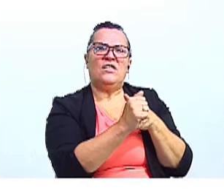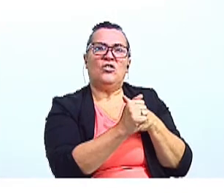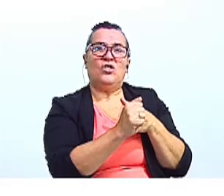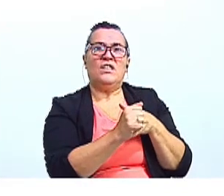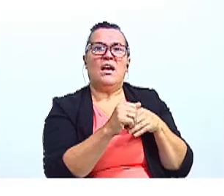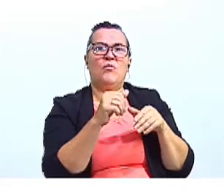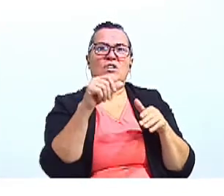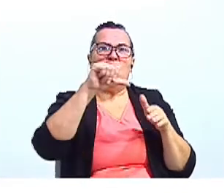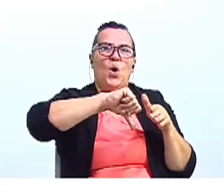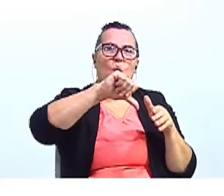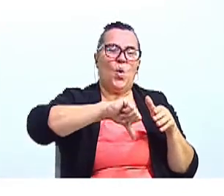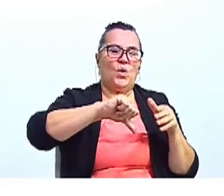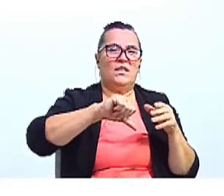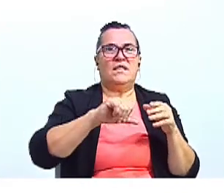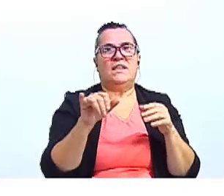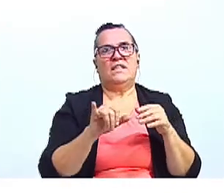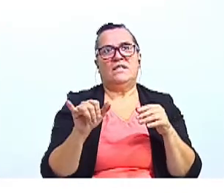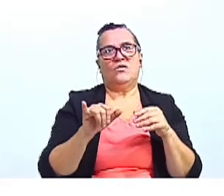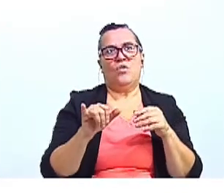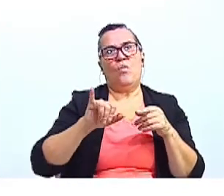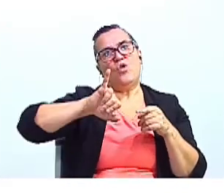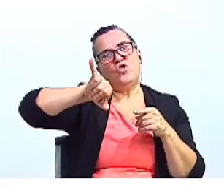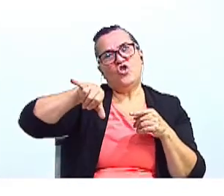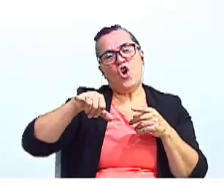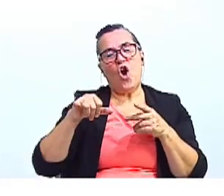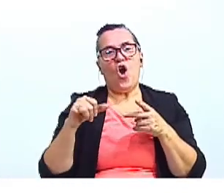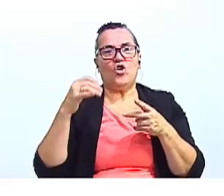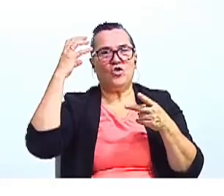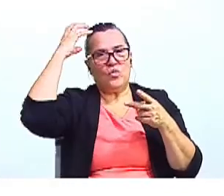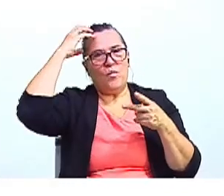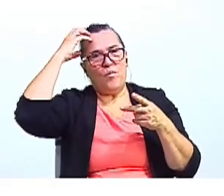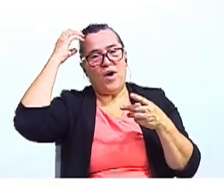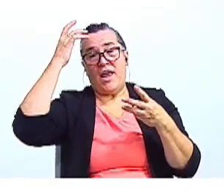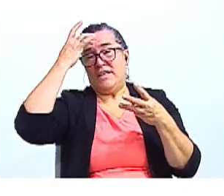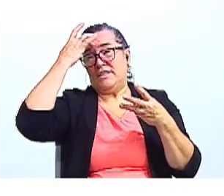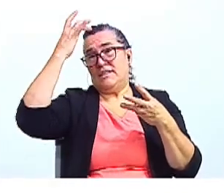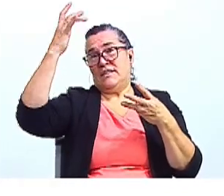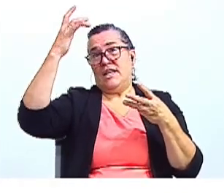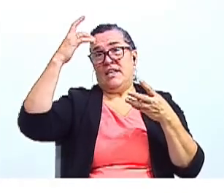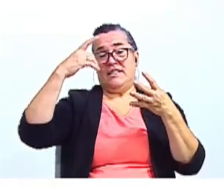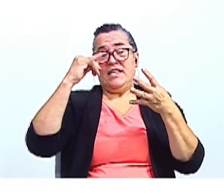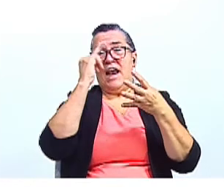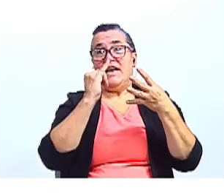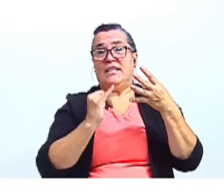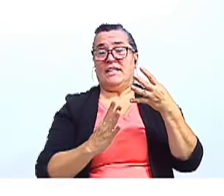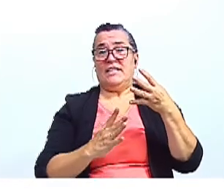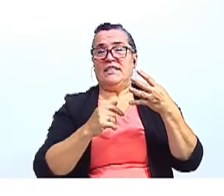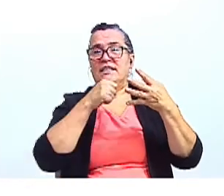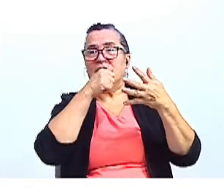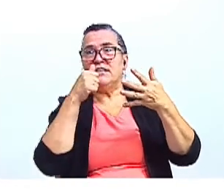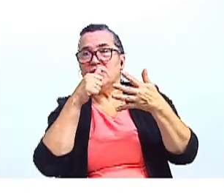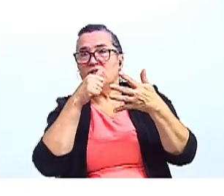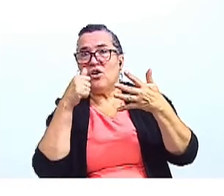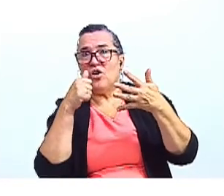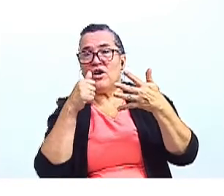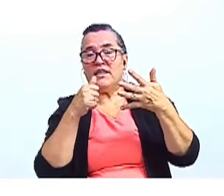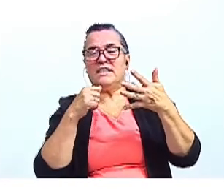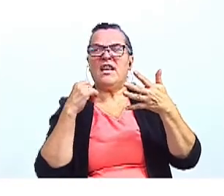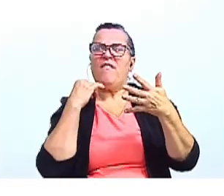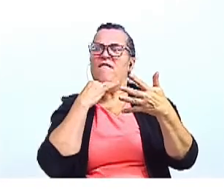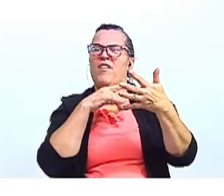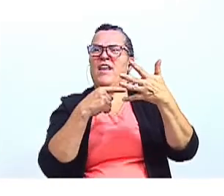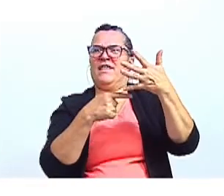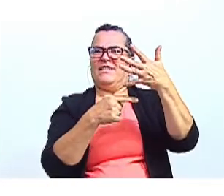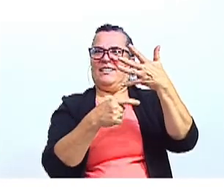as jocks, brains, nerds, artists, druggies, and